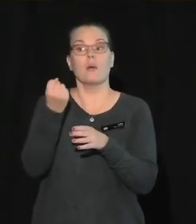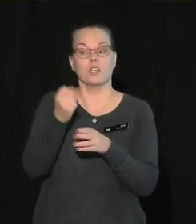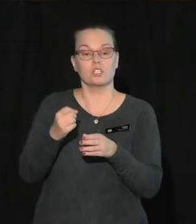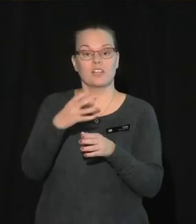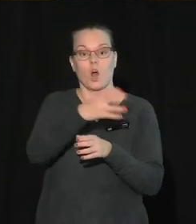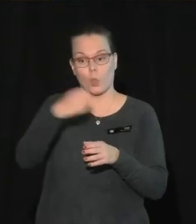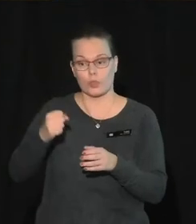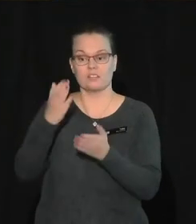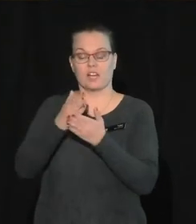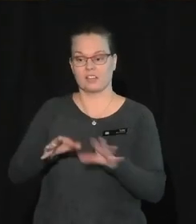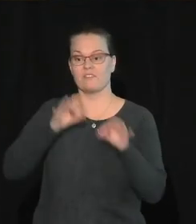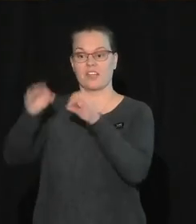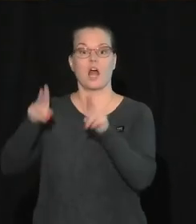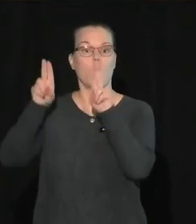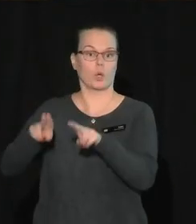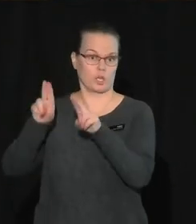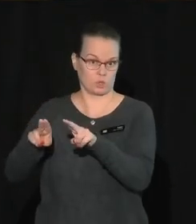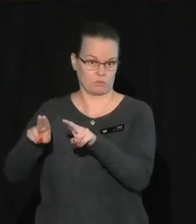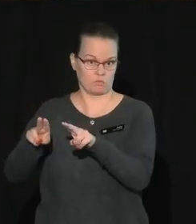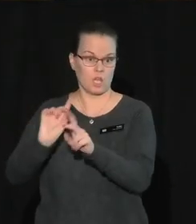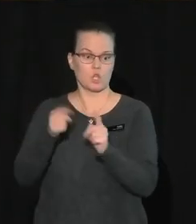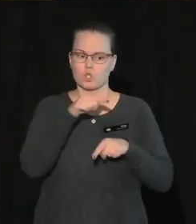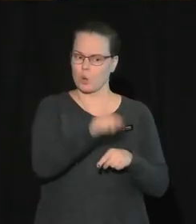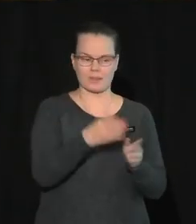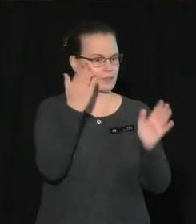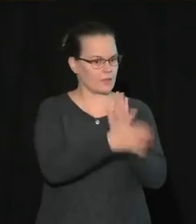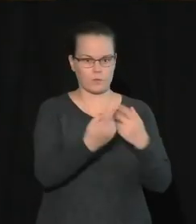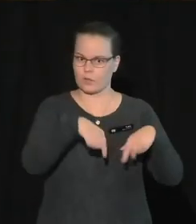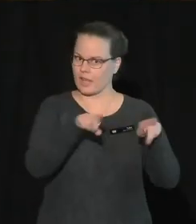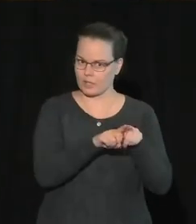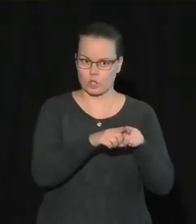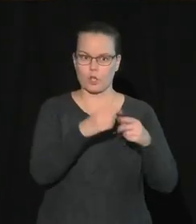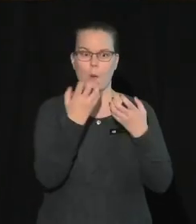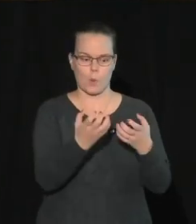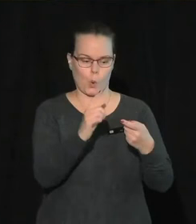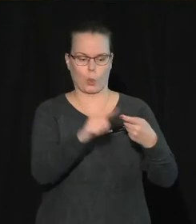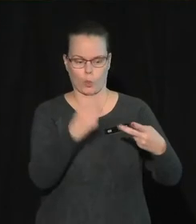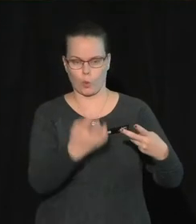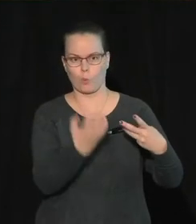in cases of non-compliance and seek redress.